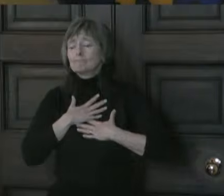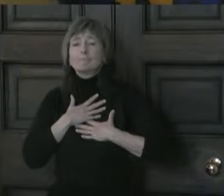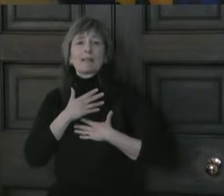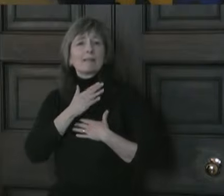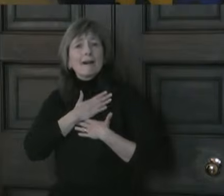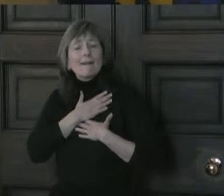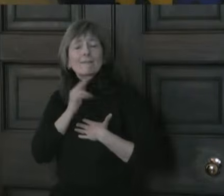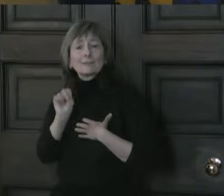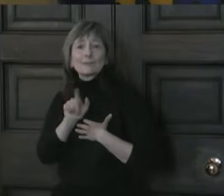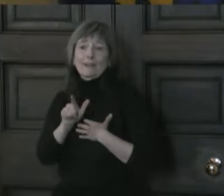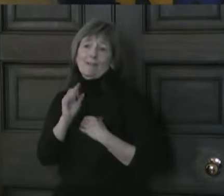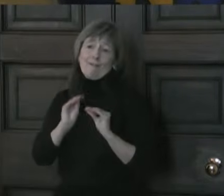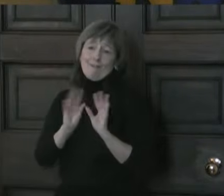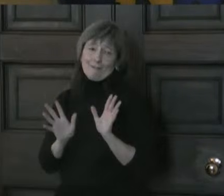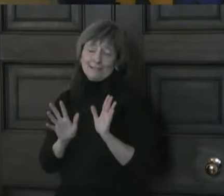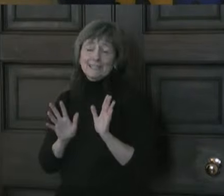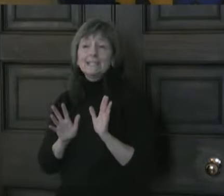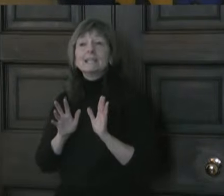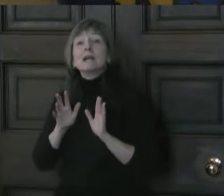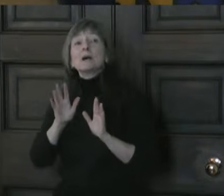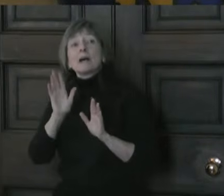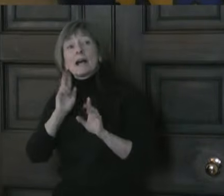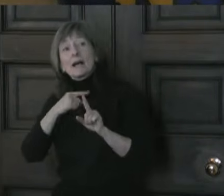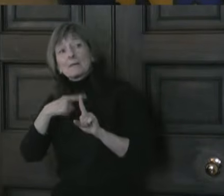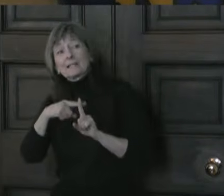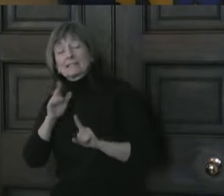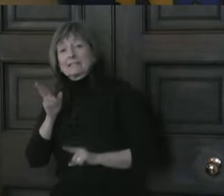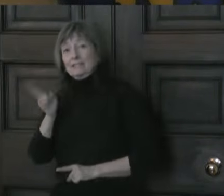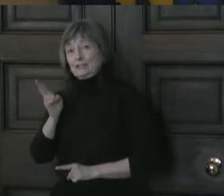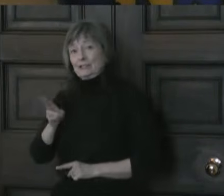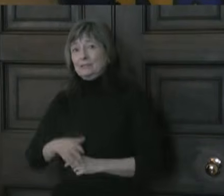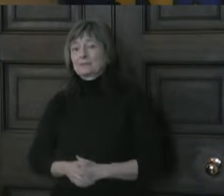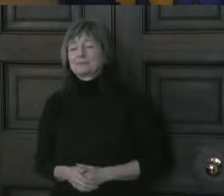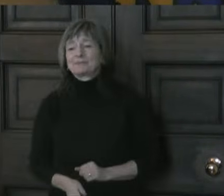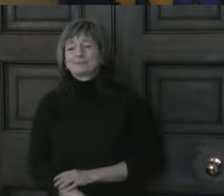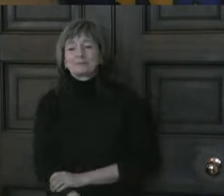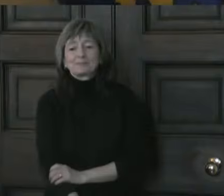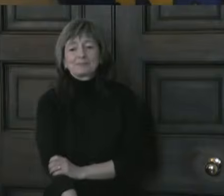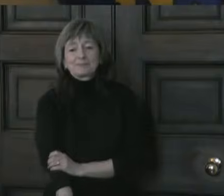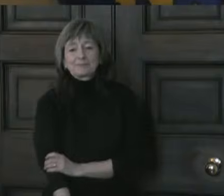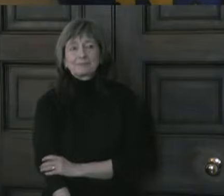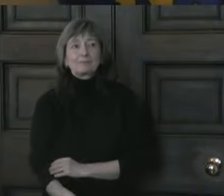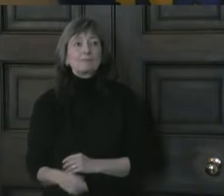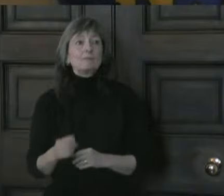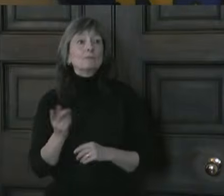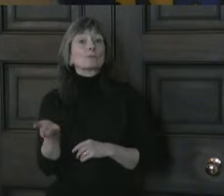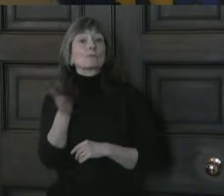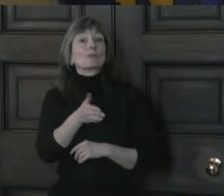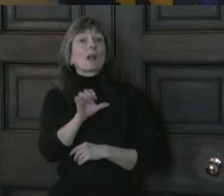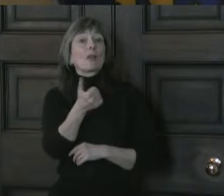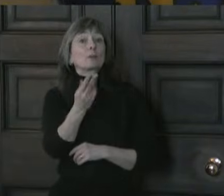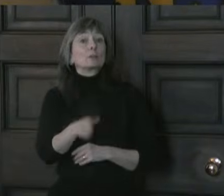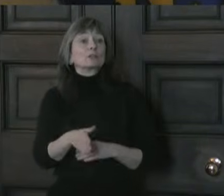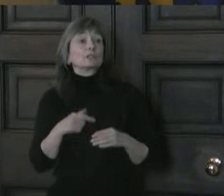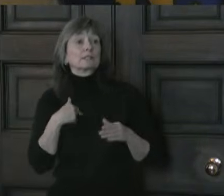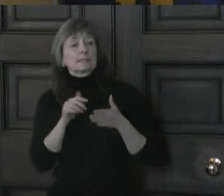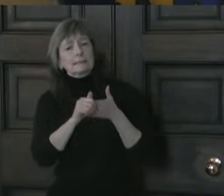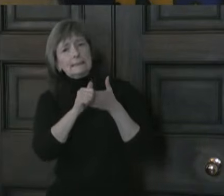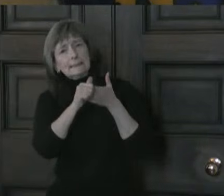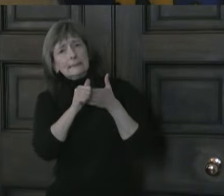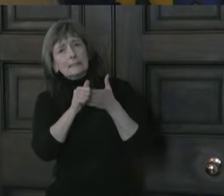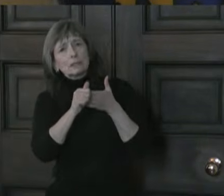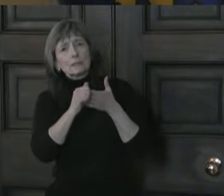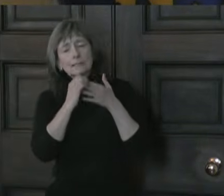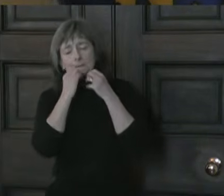of Newfoundland and Labrador and its heritage. A leader with passionate